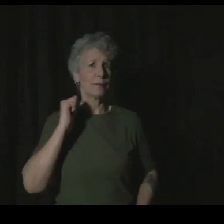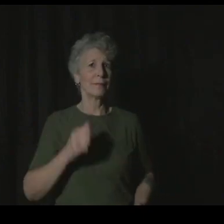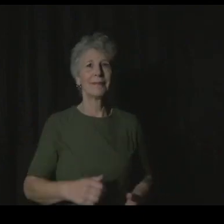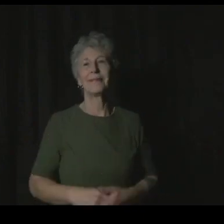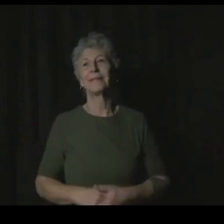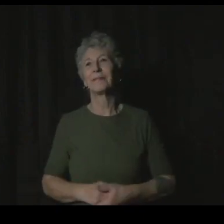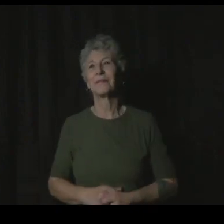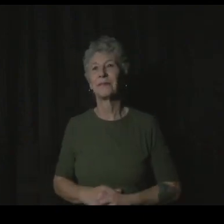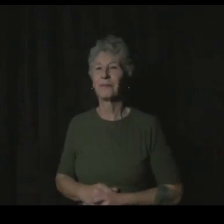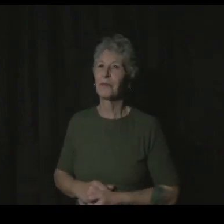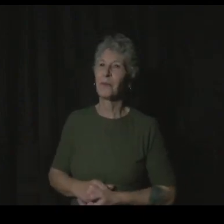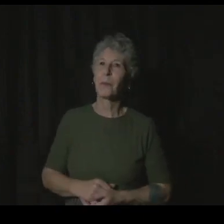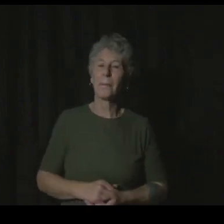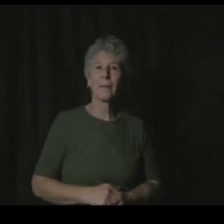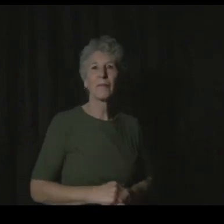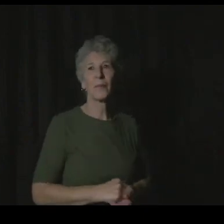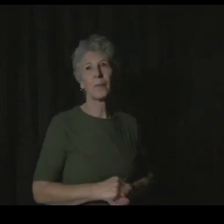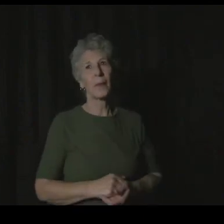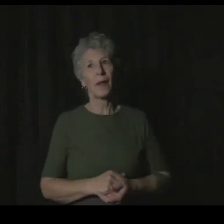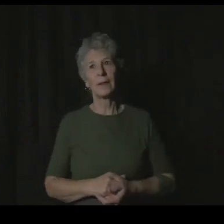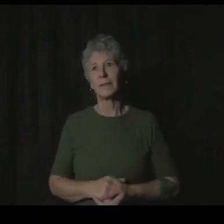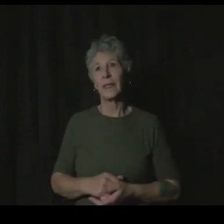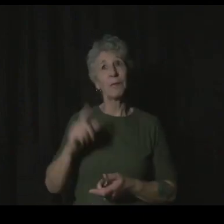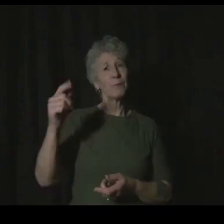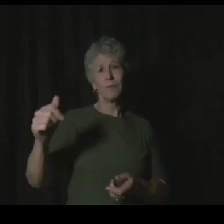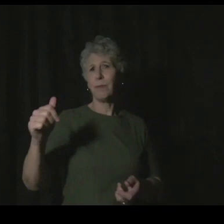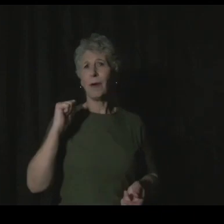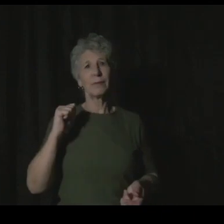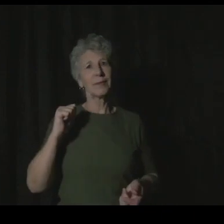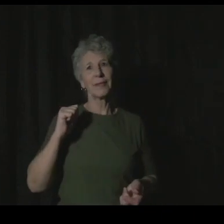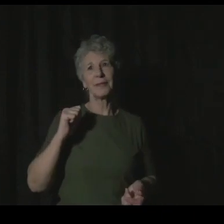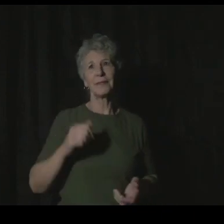won't. He won't.